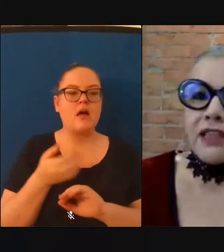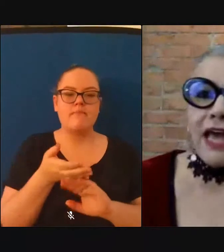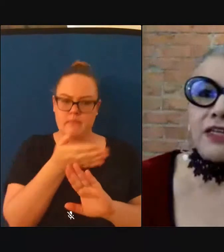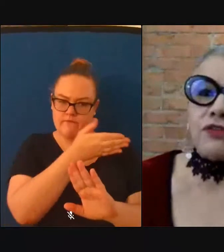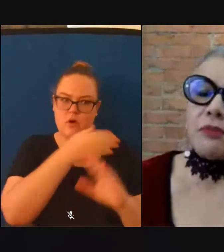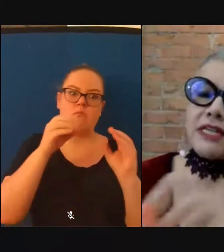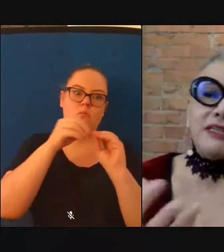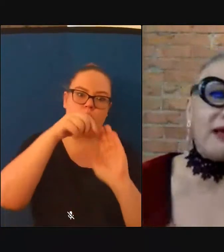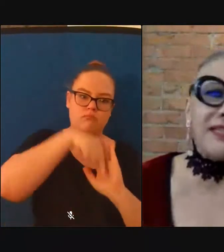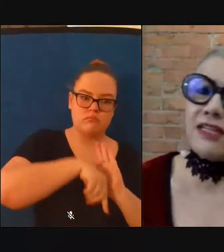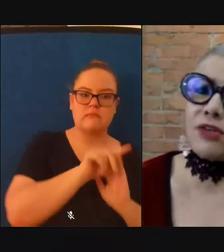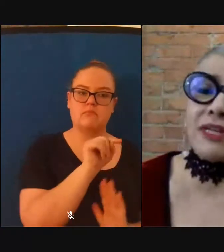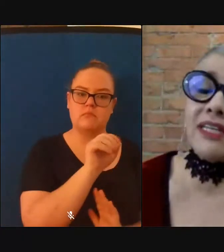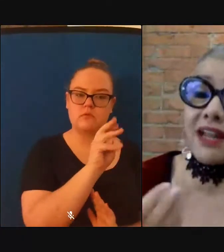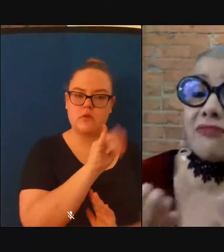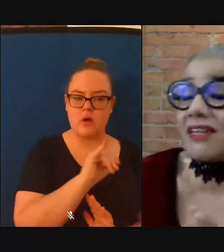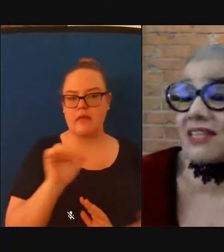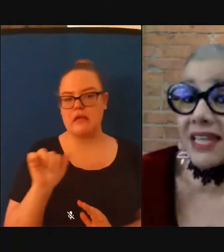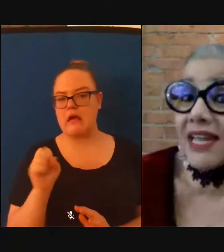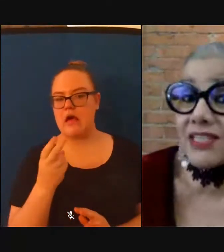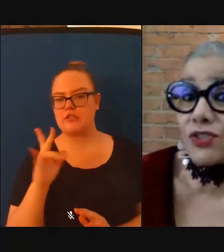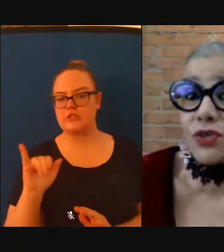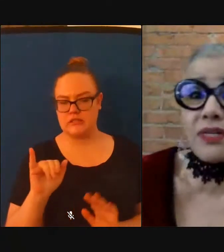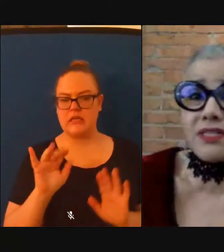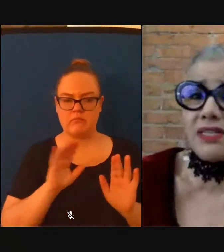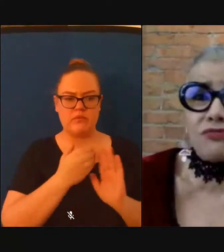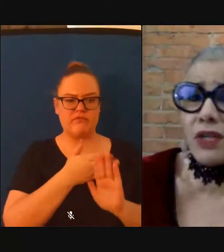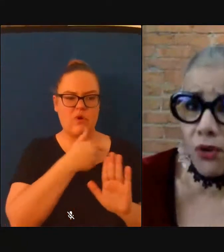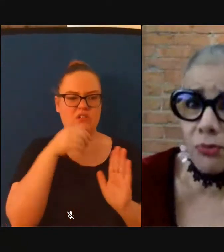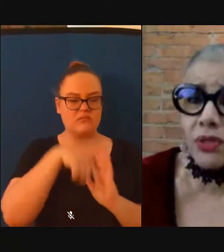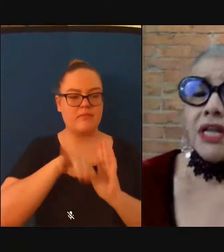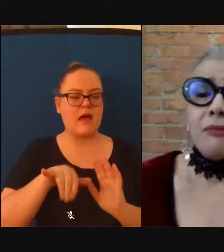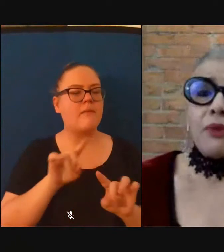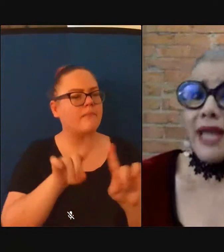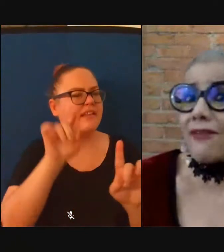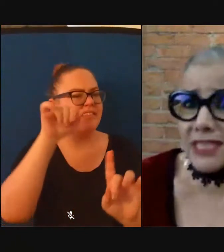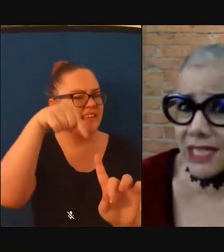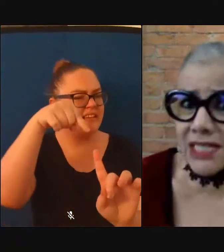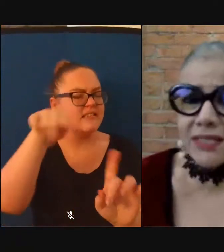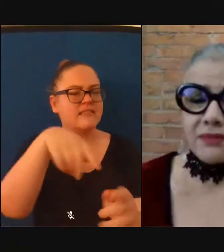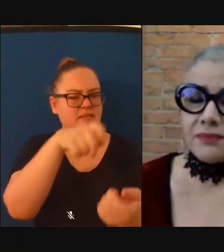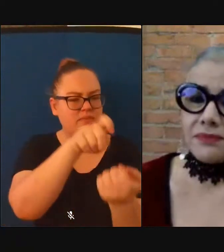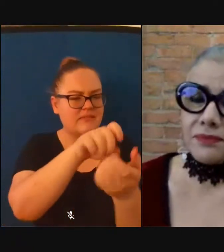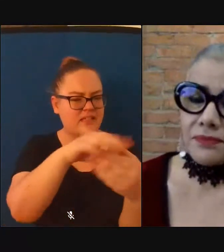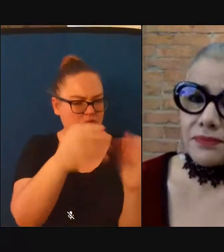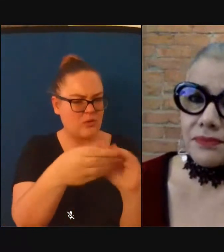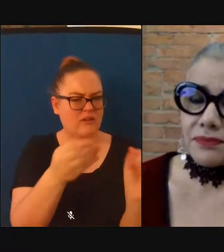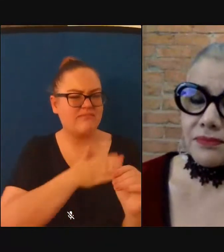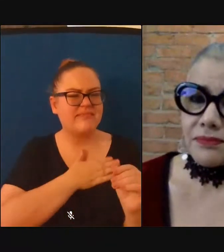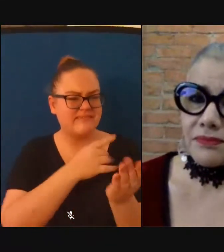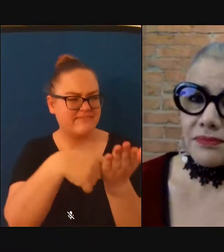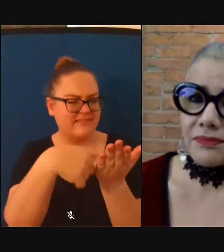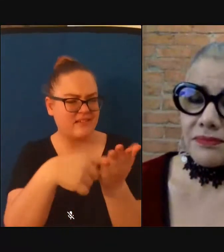into other anecdotes. But tell us about this anecdote that is connected to you and is really horrible, but we have to discuss it.